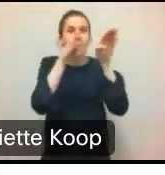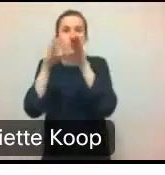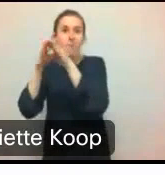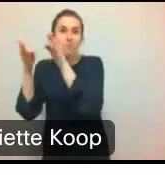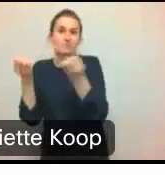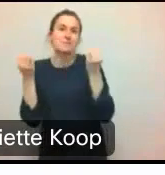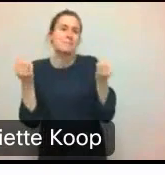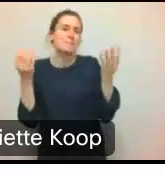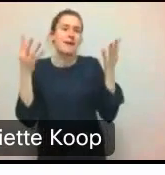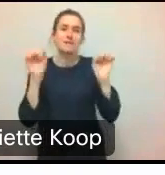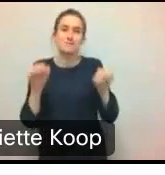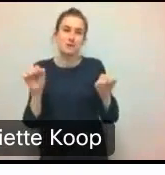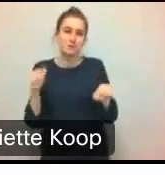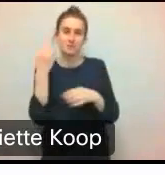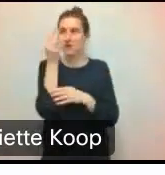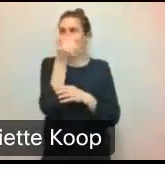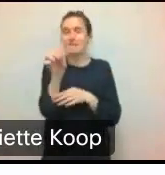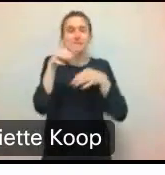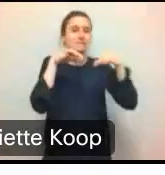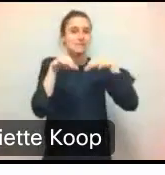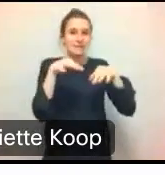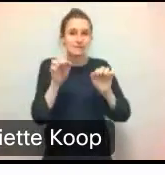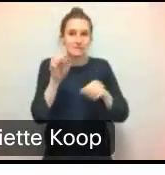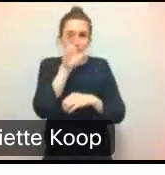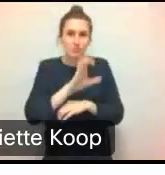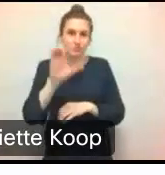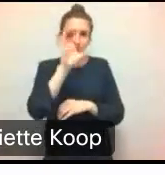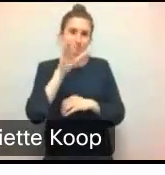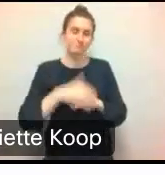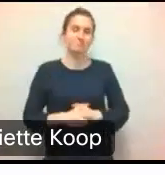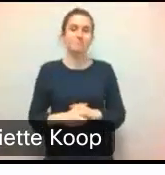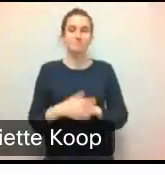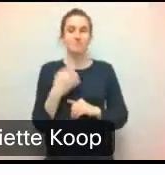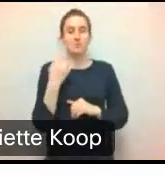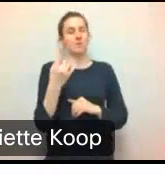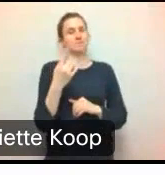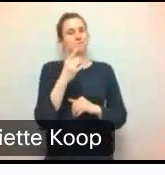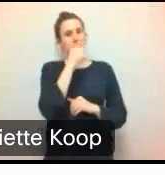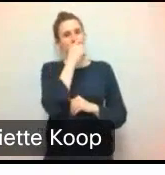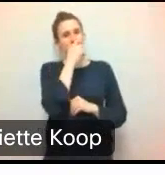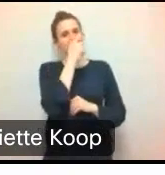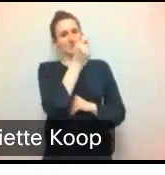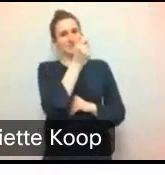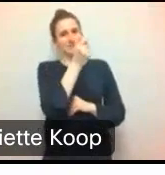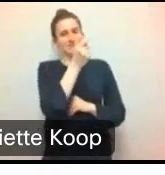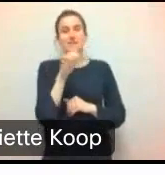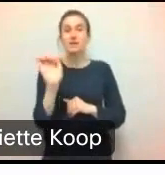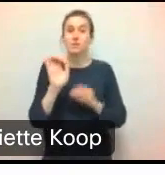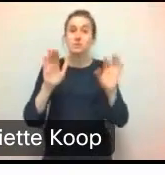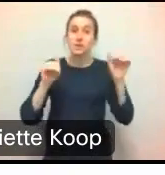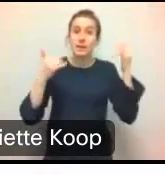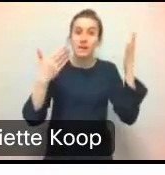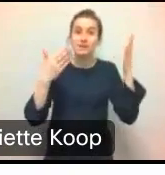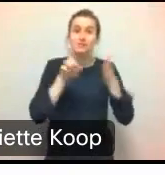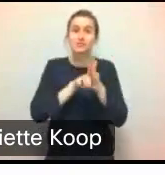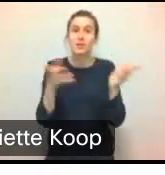can for any details that you can search. And one of the really interesting things is he also recommends going to